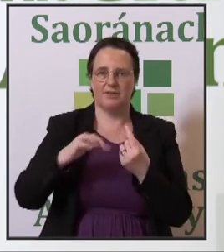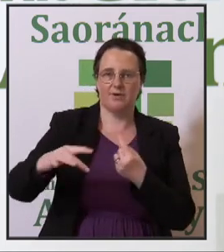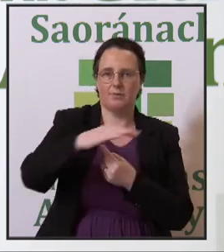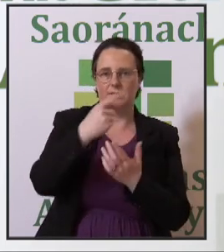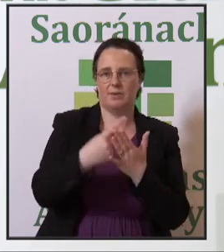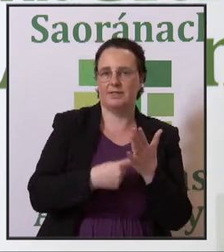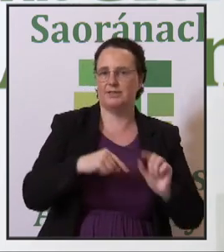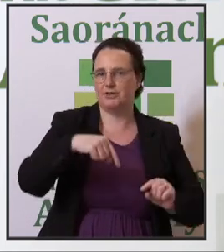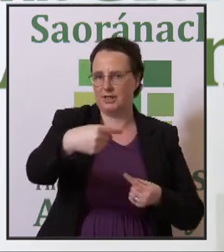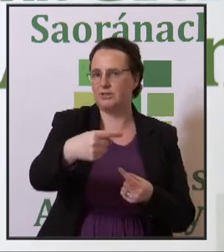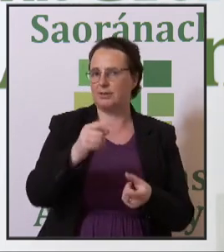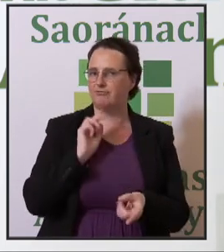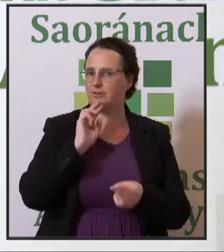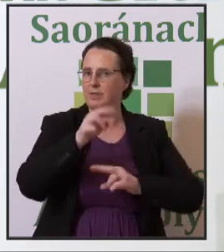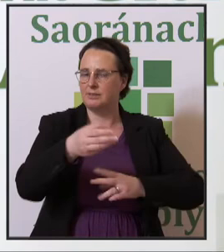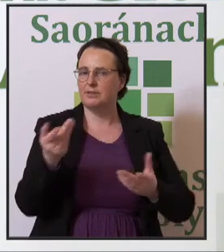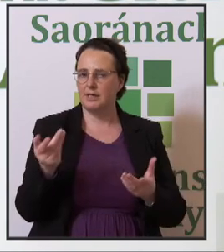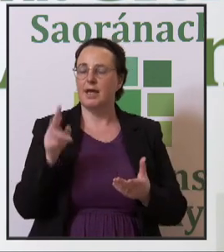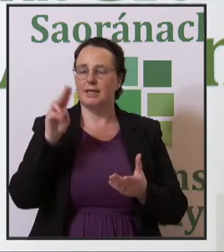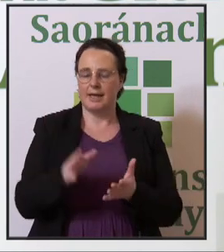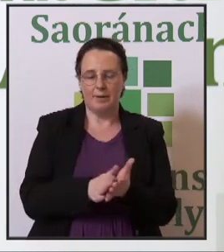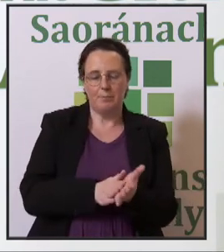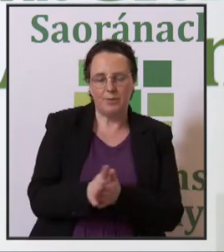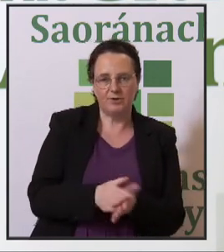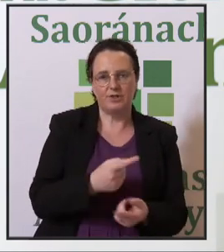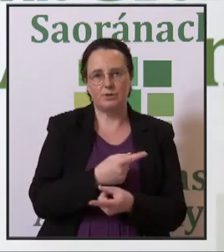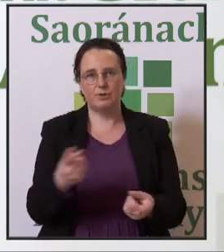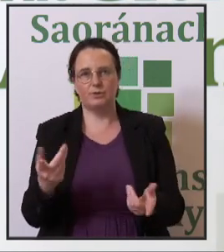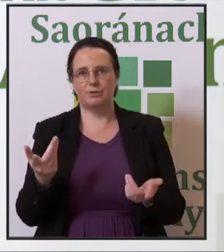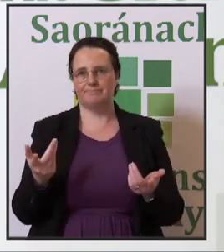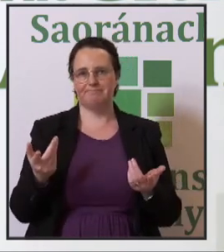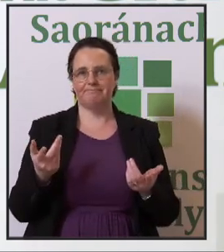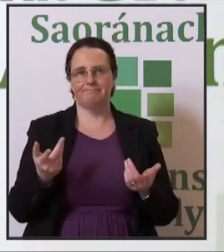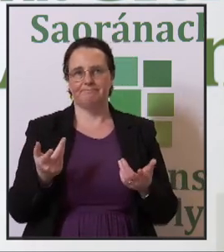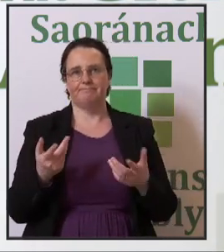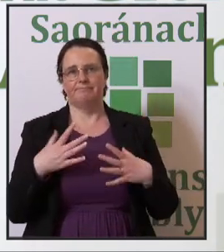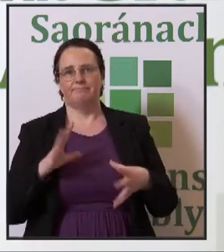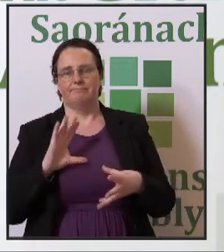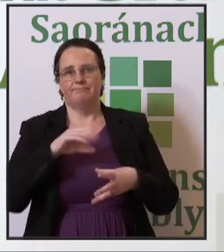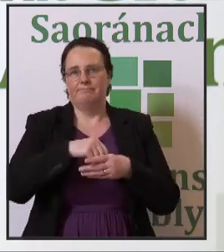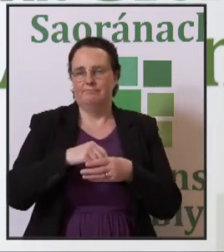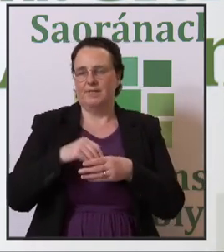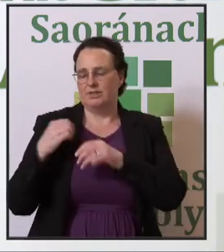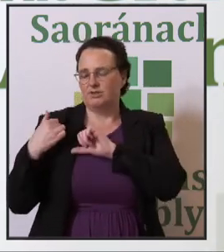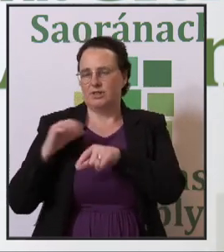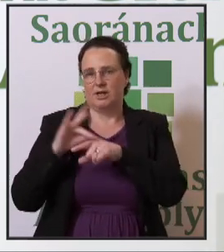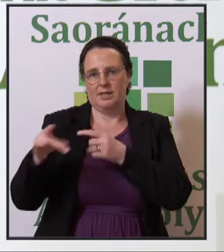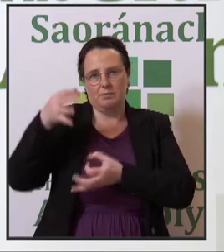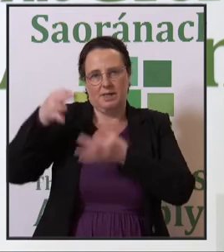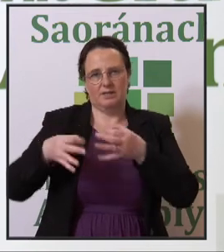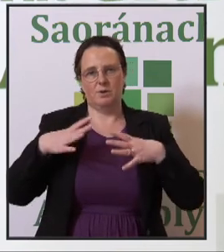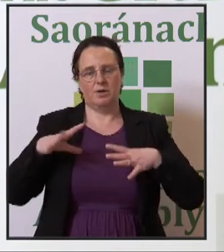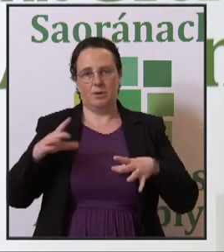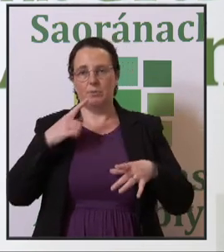policy challenges. They can motivate those who choose not to take part in traditional forms of politics